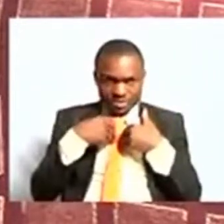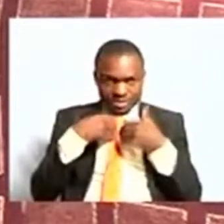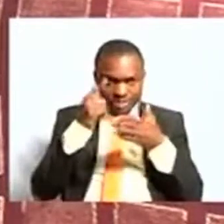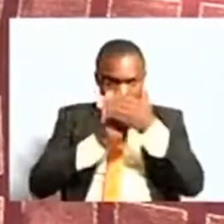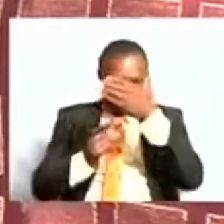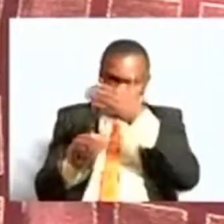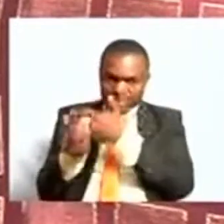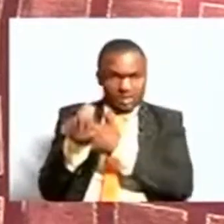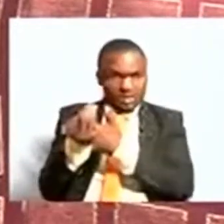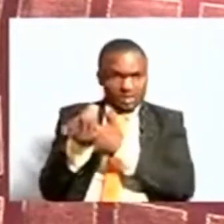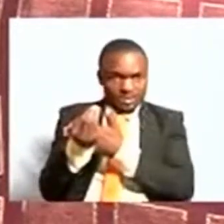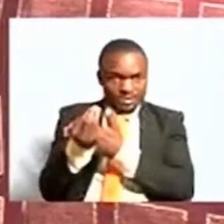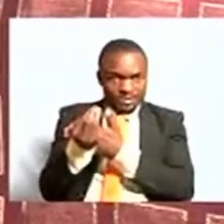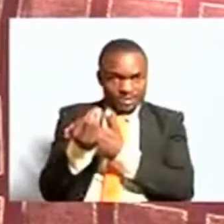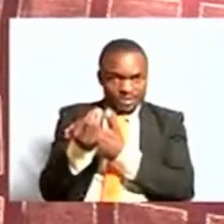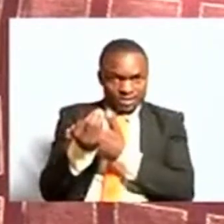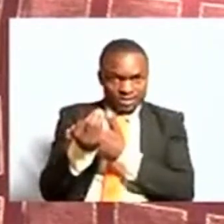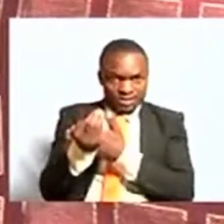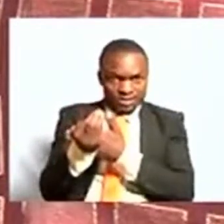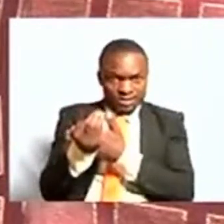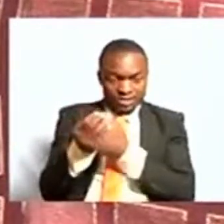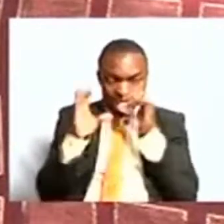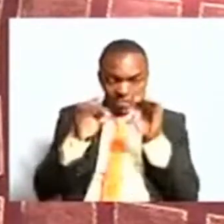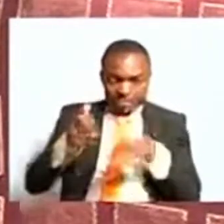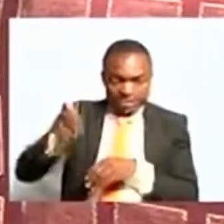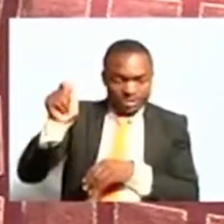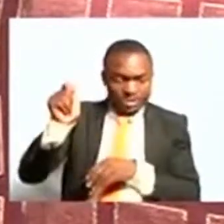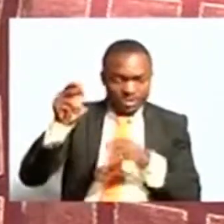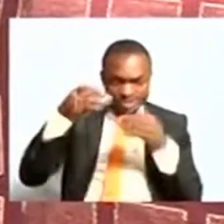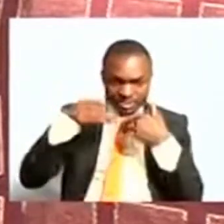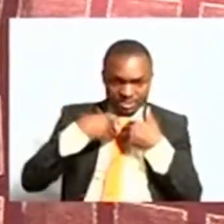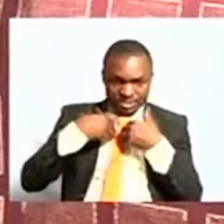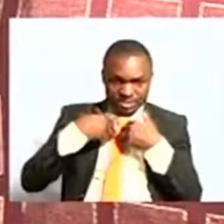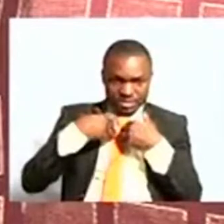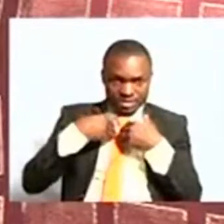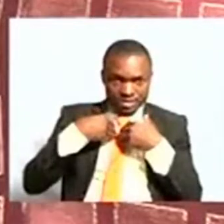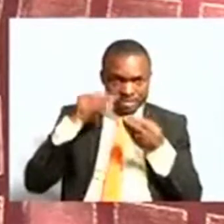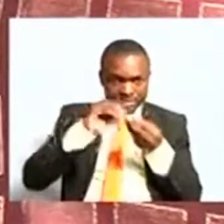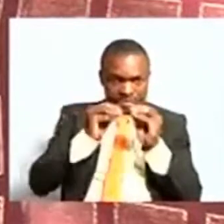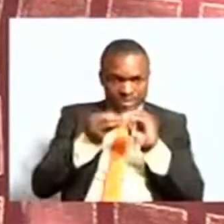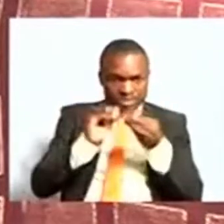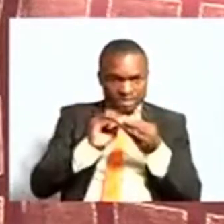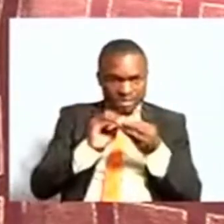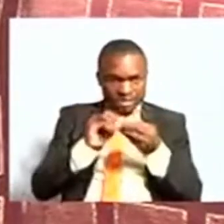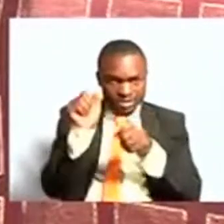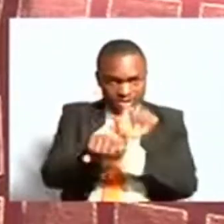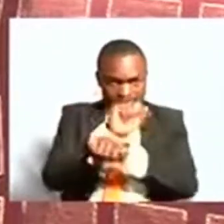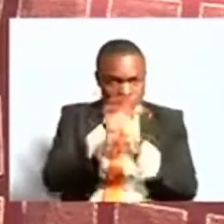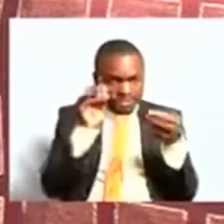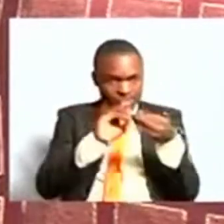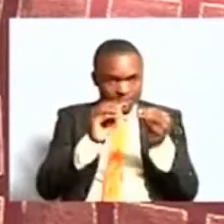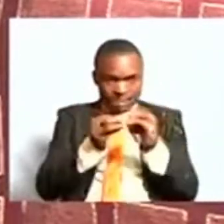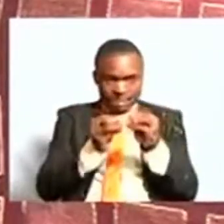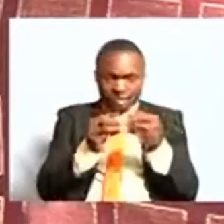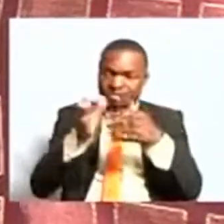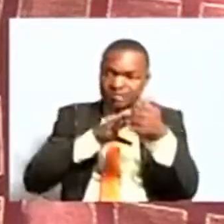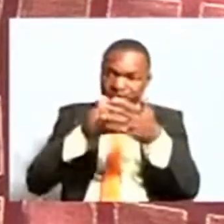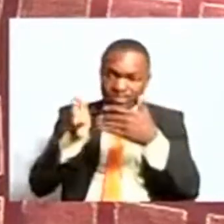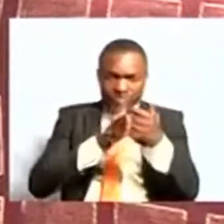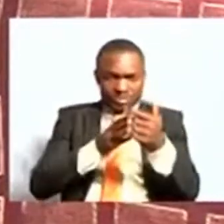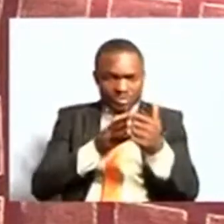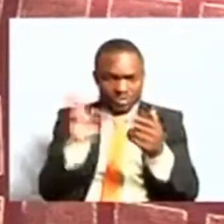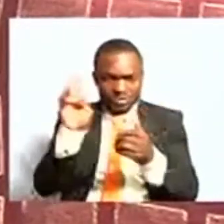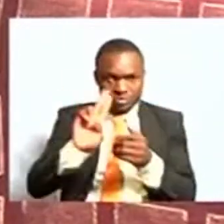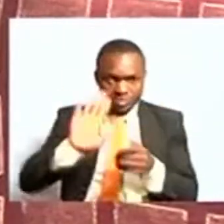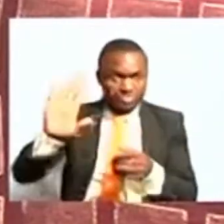if yourself you run away, I have your number plate. It will be easy for me to even trace you just on my